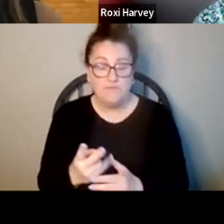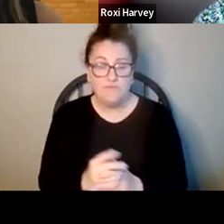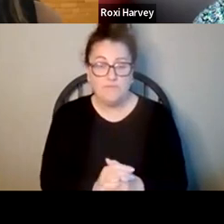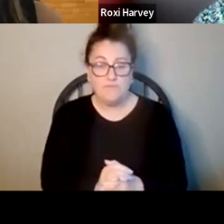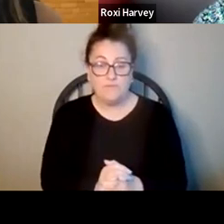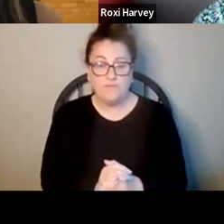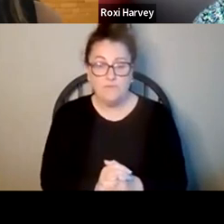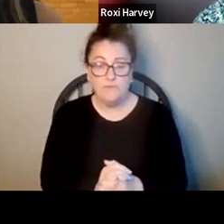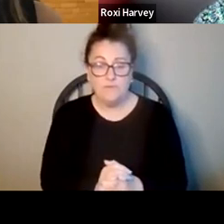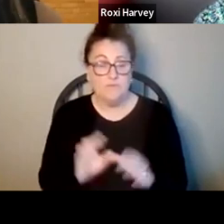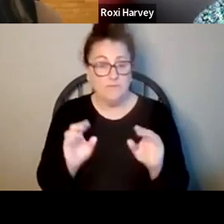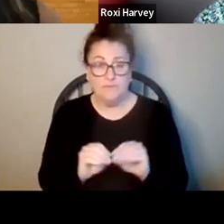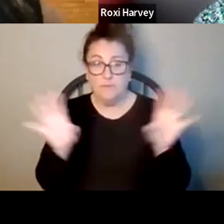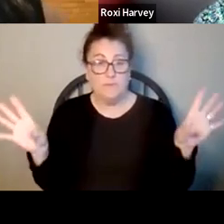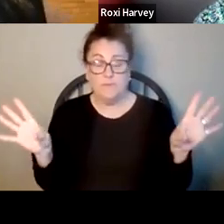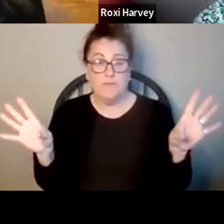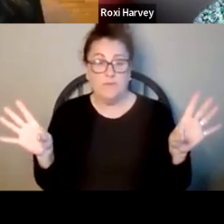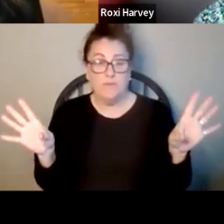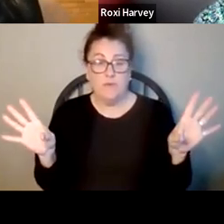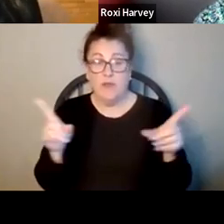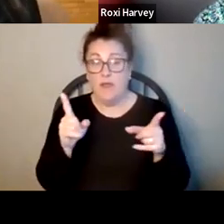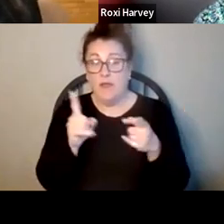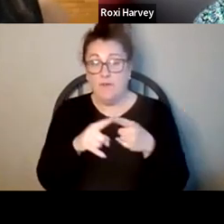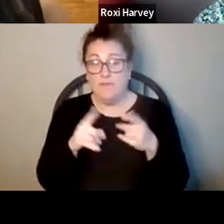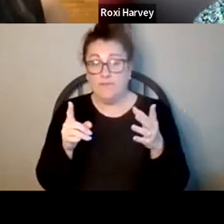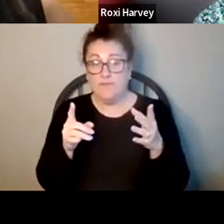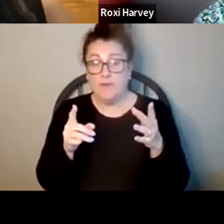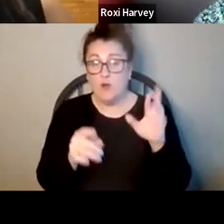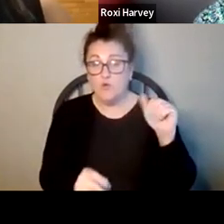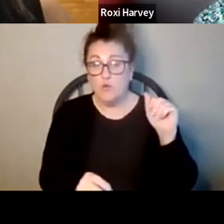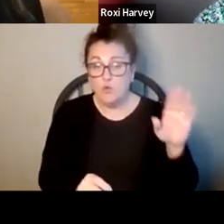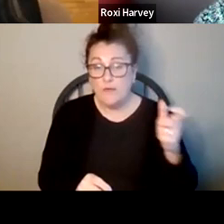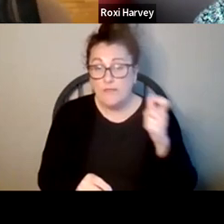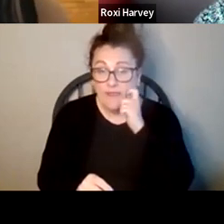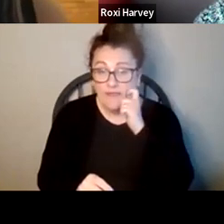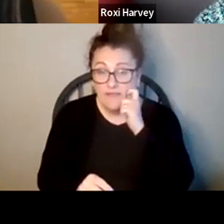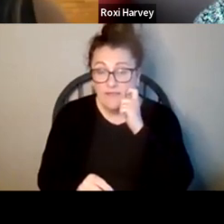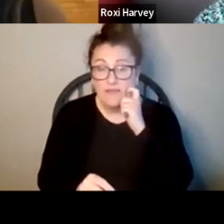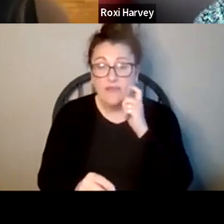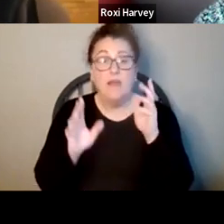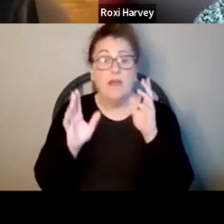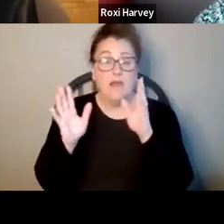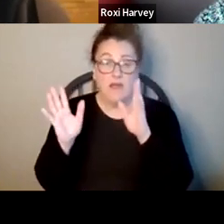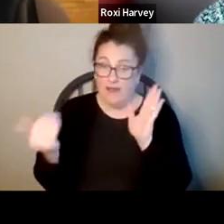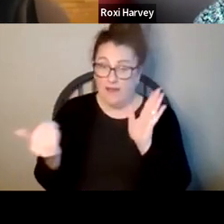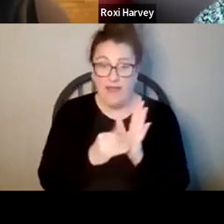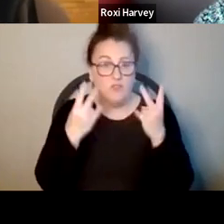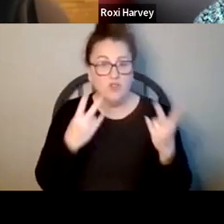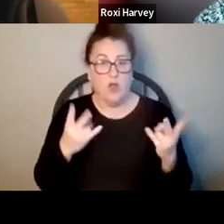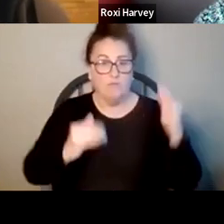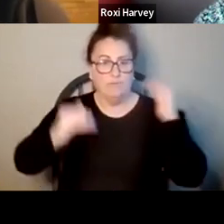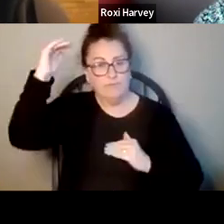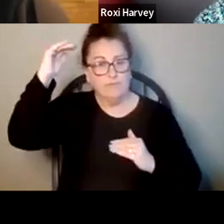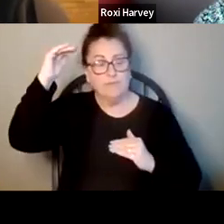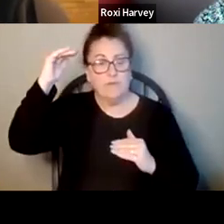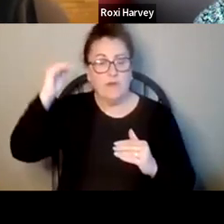in a very apparent way. And then when we disaggregated for race ethnicity, those two of the same things jumped out again. What I